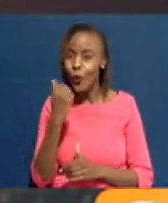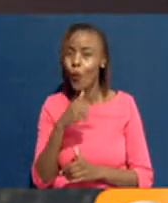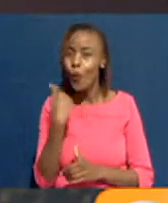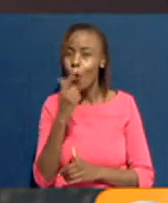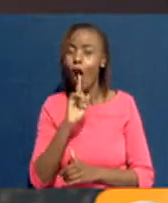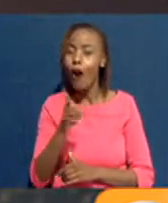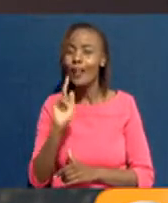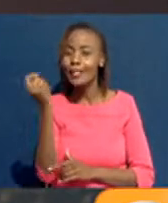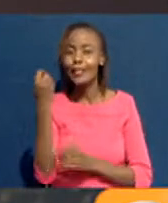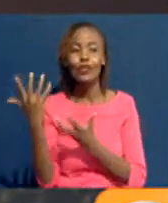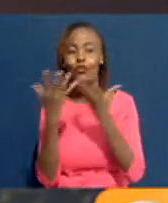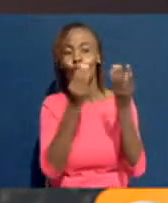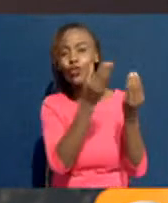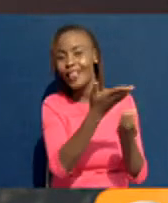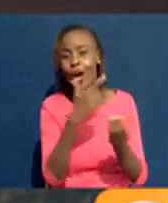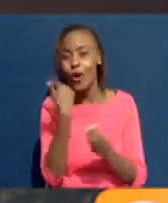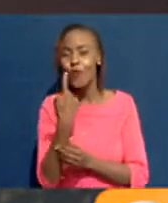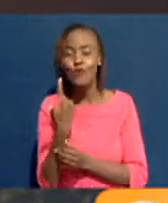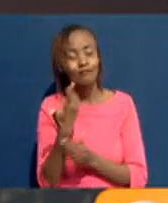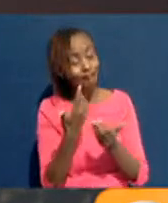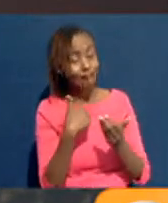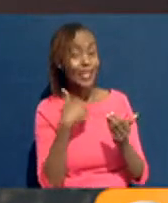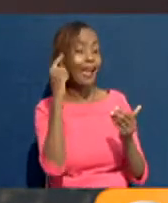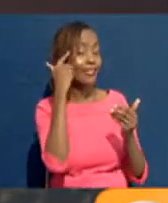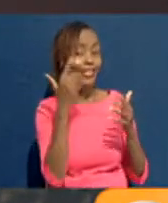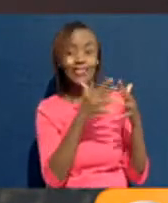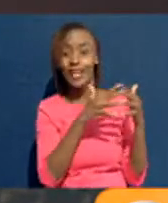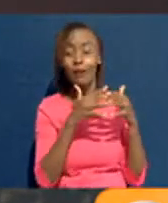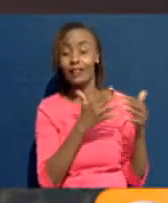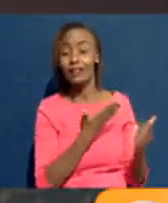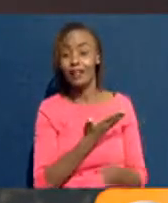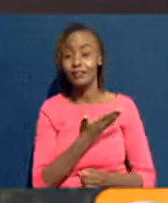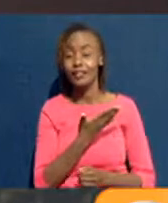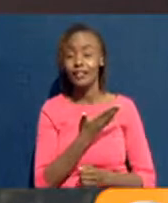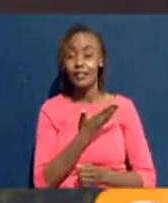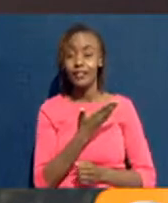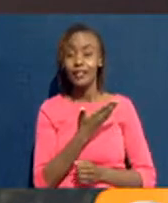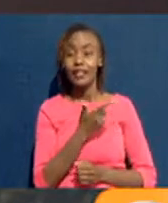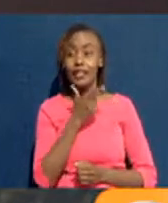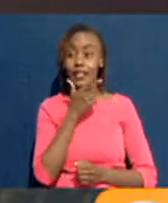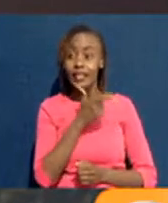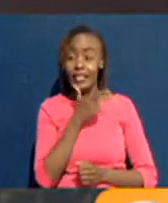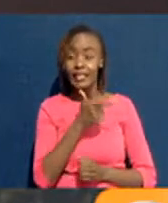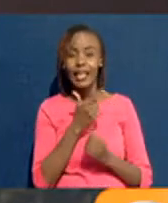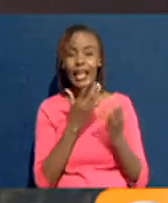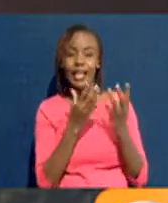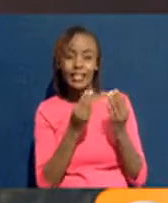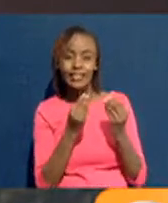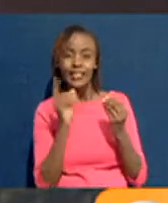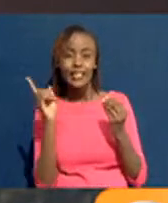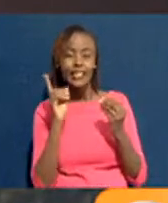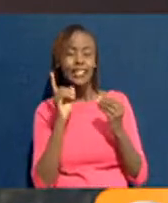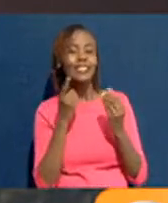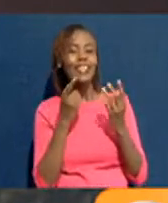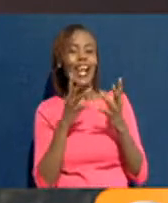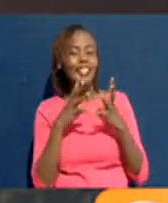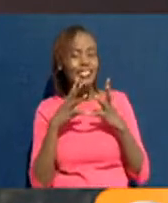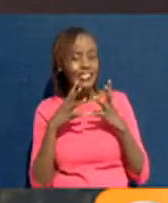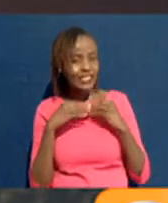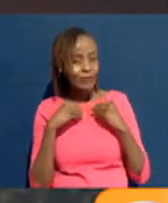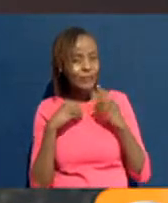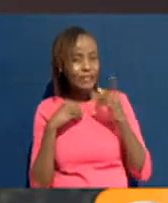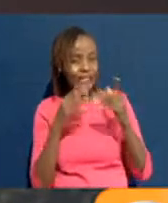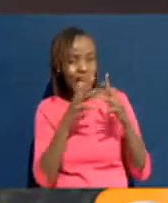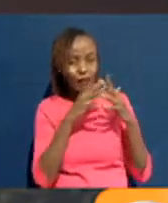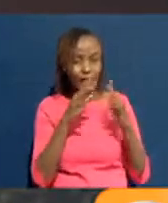has made this demand. And they have found an easy person in the president of William Ruto to use him so that, I mean,